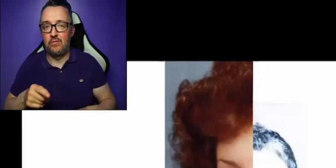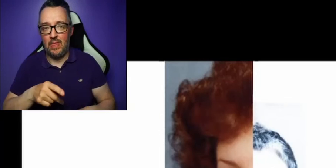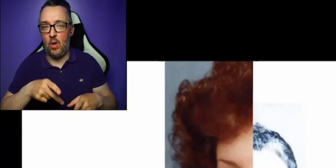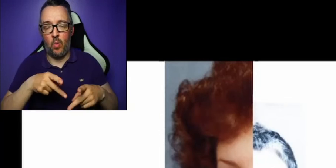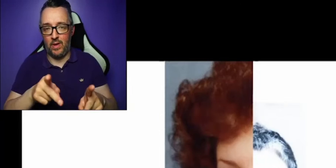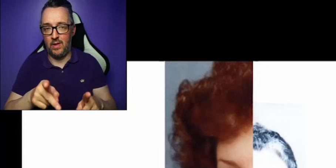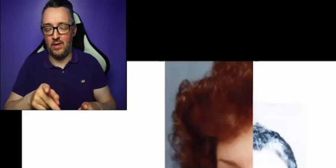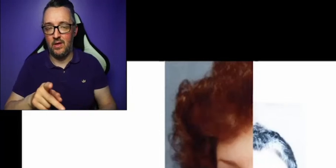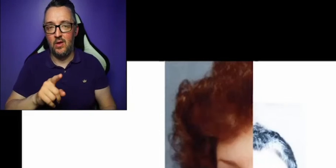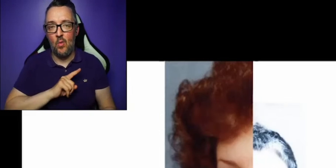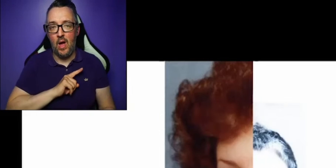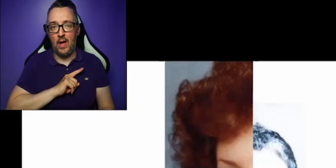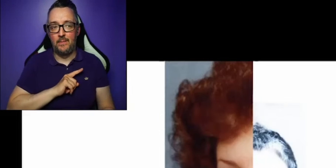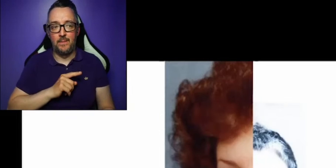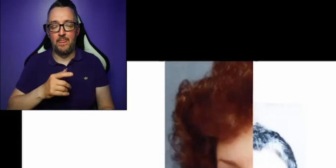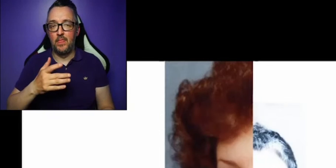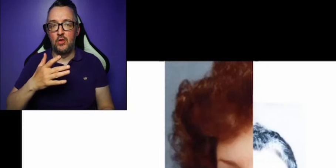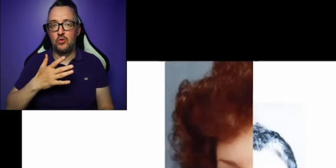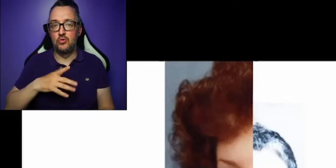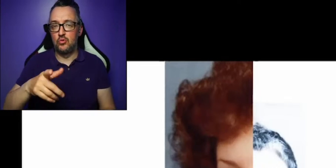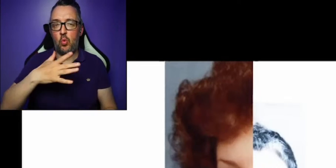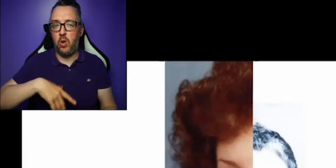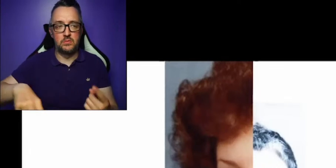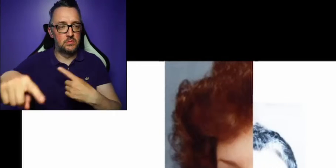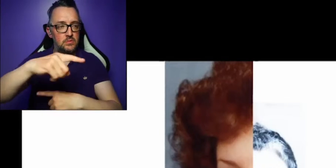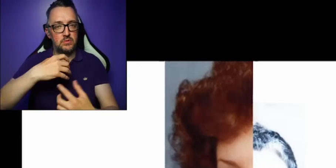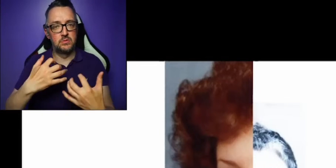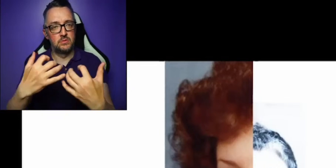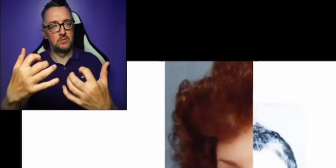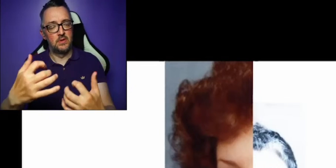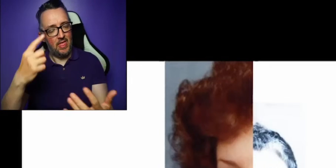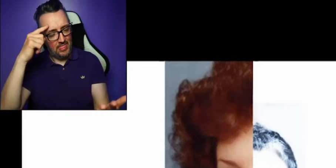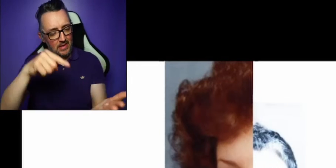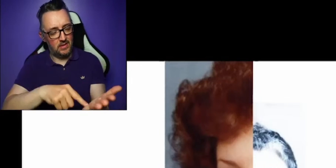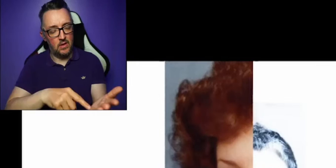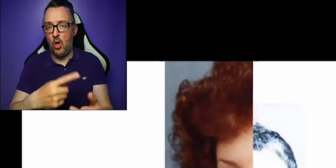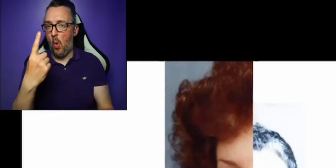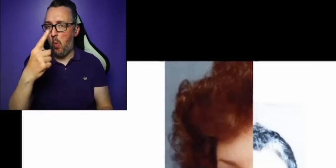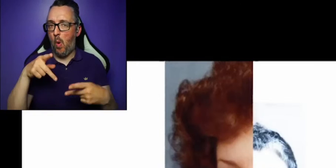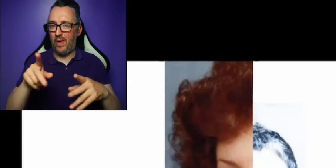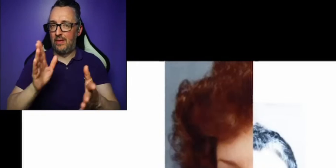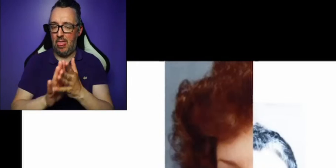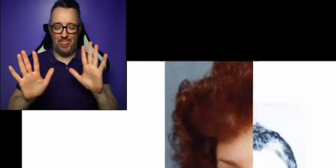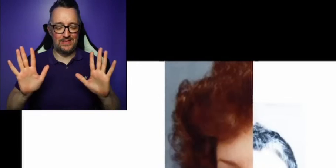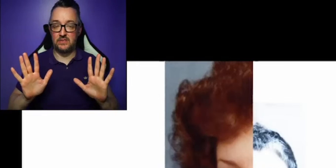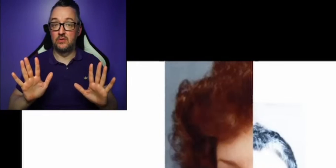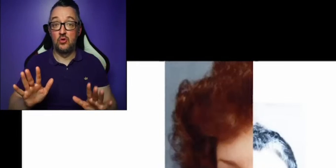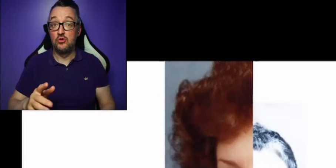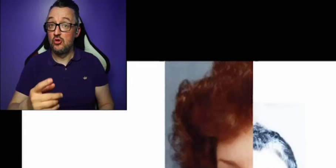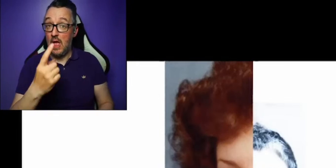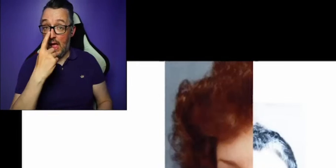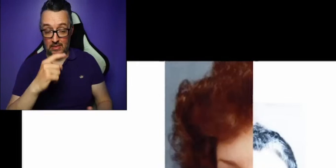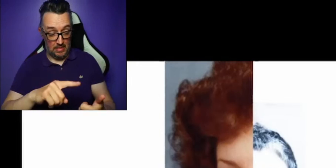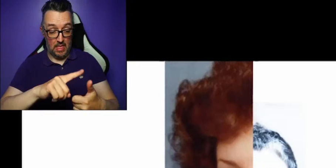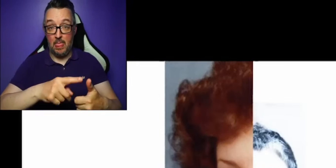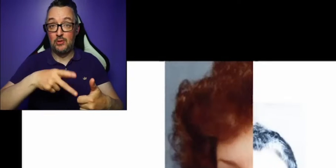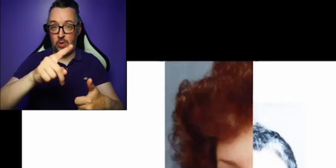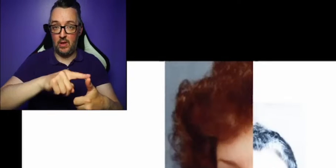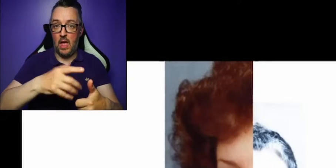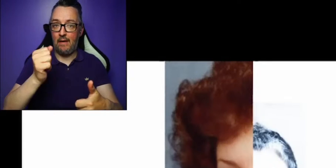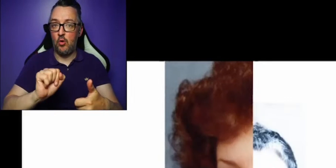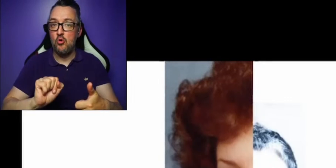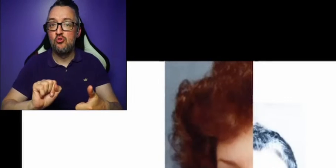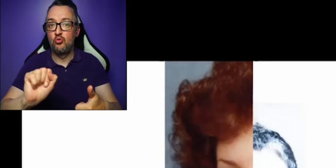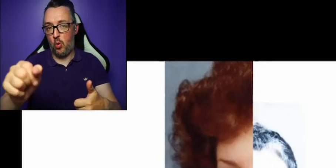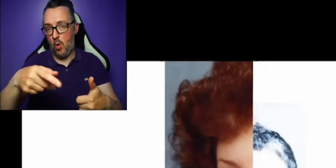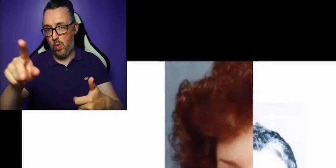way, because you don't want people to think that that way is gospel and that way is the only way that's valid. You're kind of saying you could do it like this, but you could also do it in your